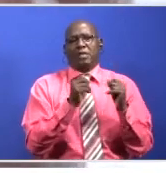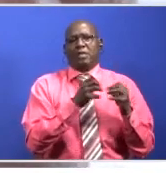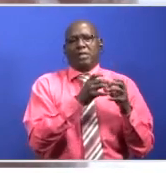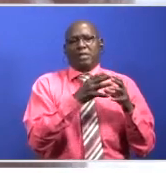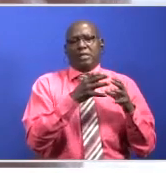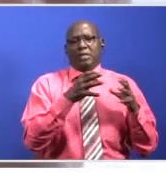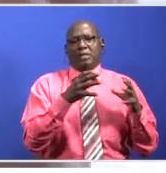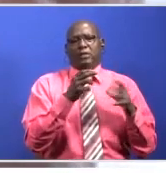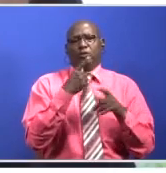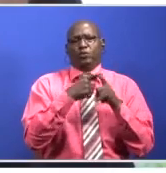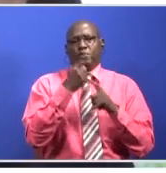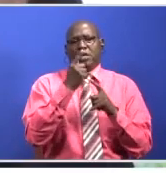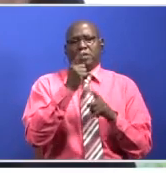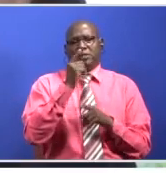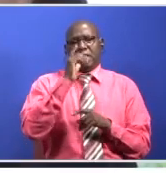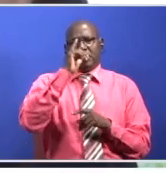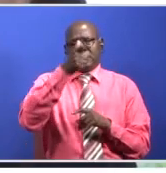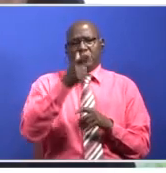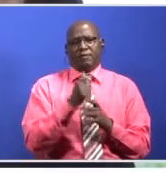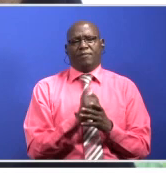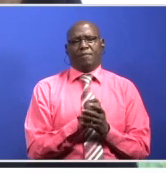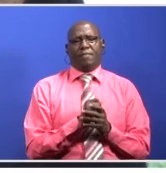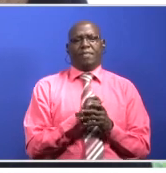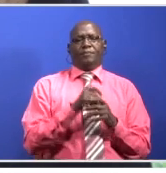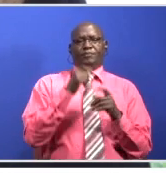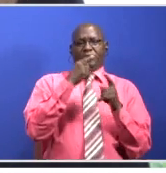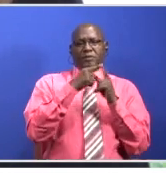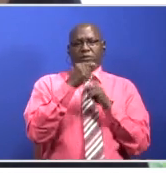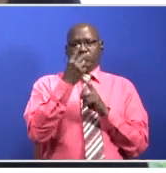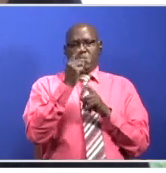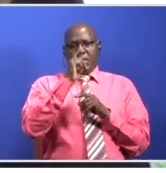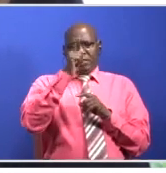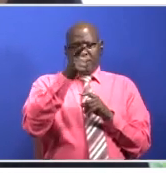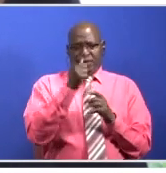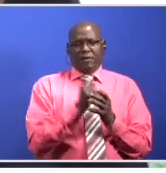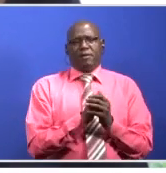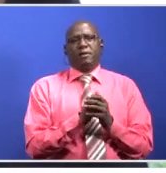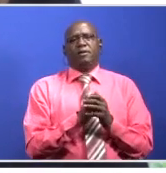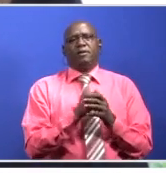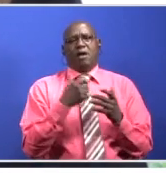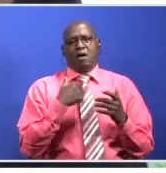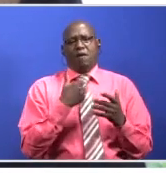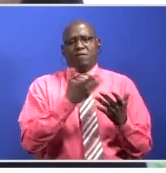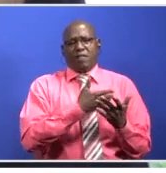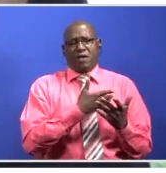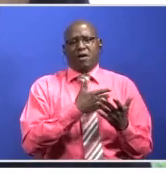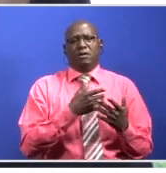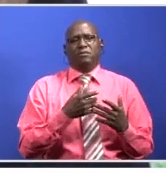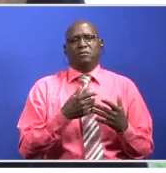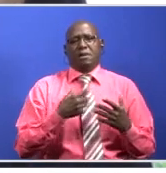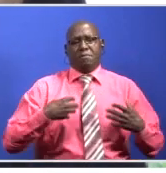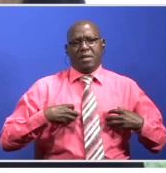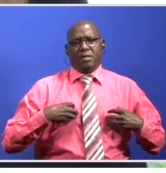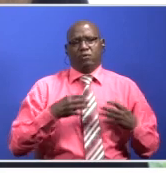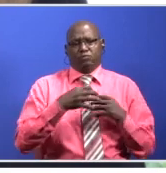2 years later. Kwa muda wa miaka 2 ndio tena ile uvimbe ikarudi kwa matiti.